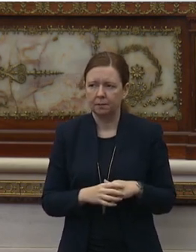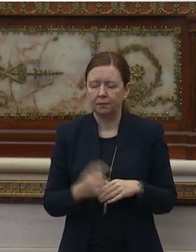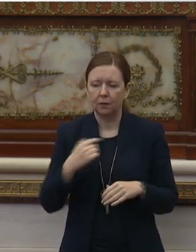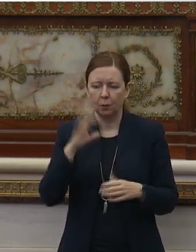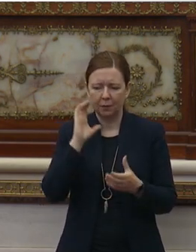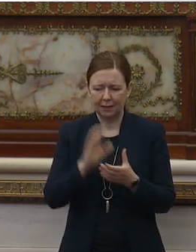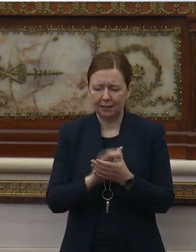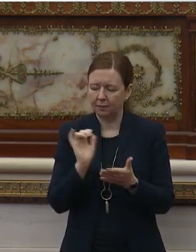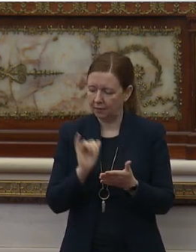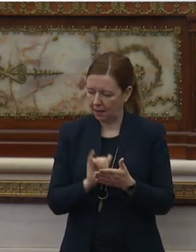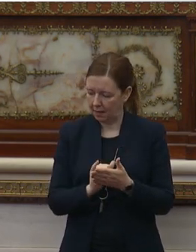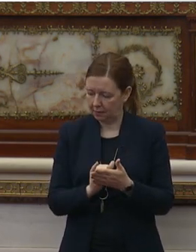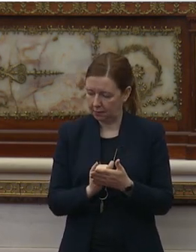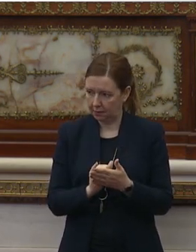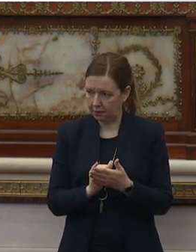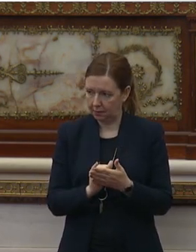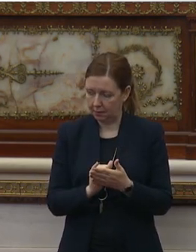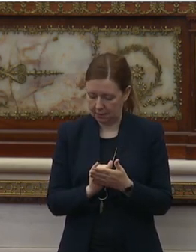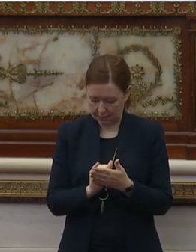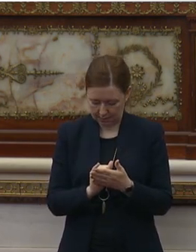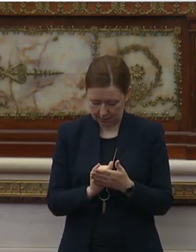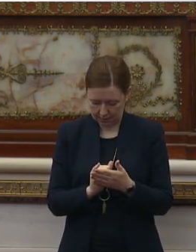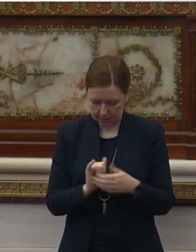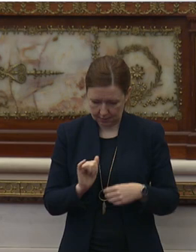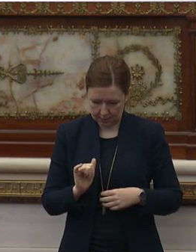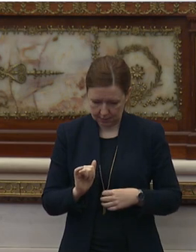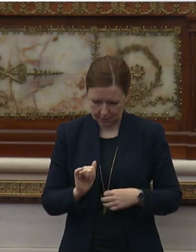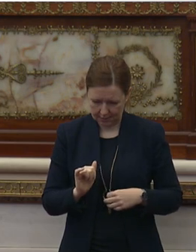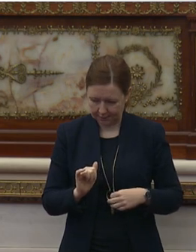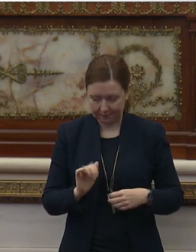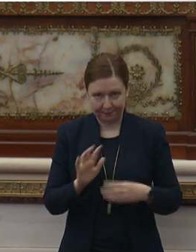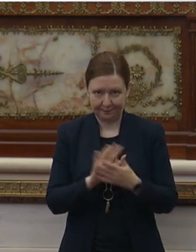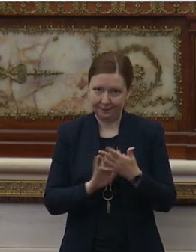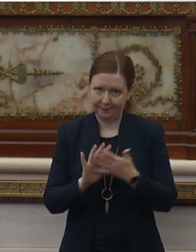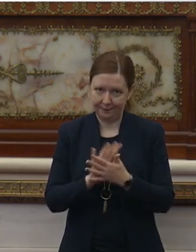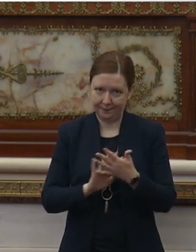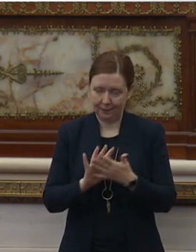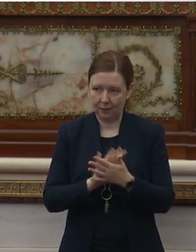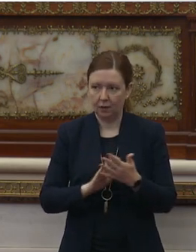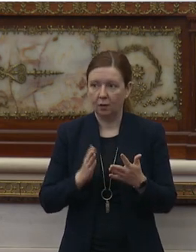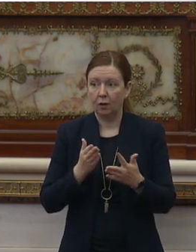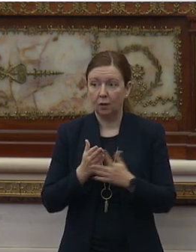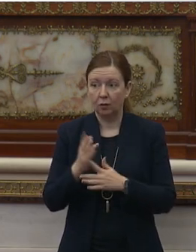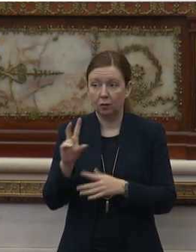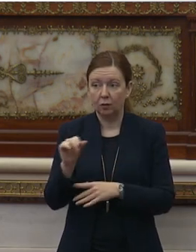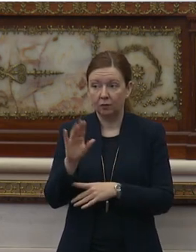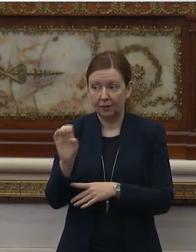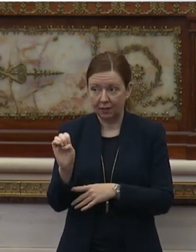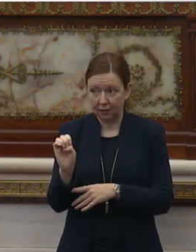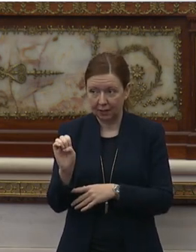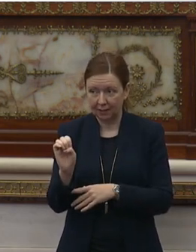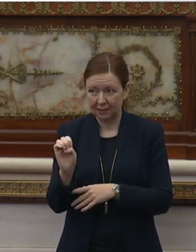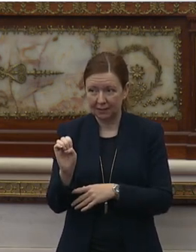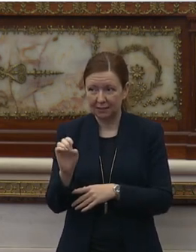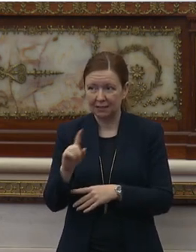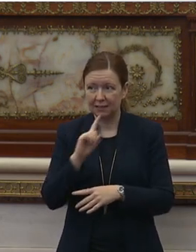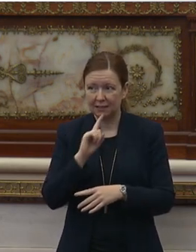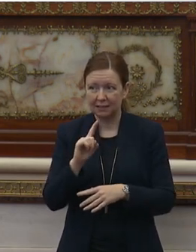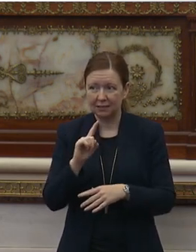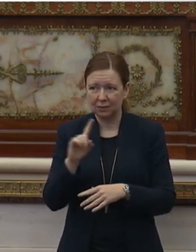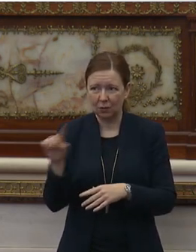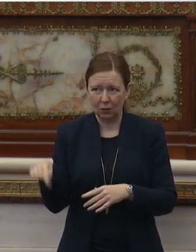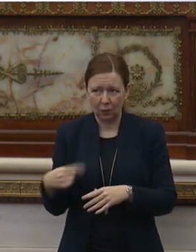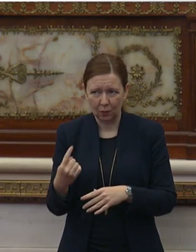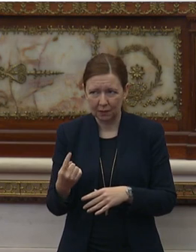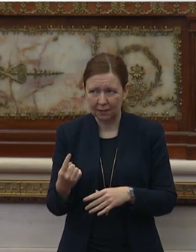believe that that clogging up this process through a variance process through the ZBA is wholly